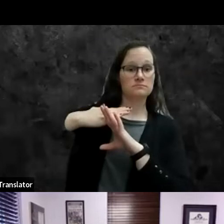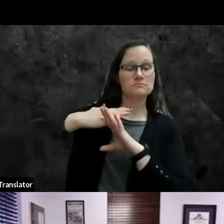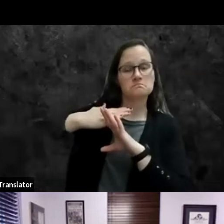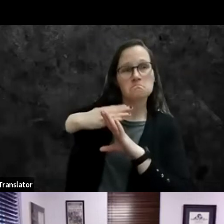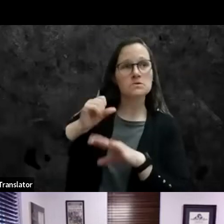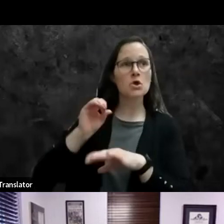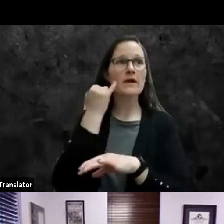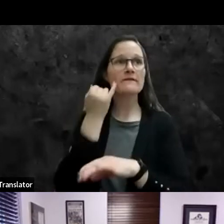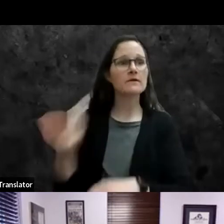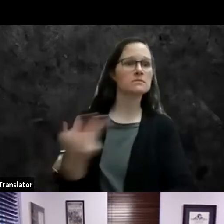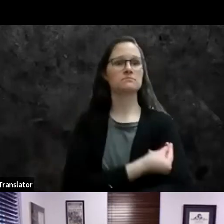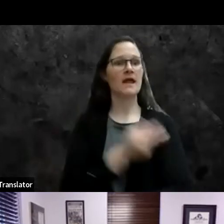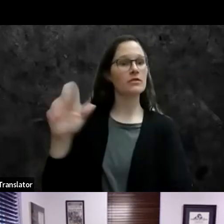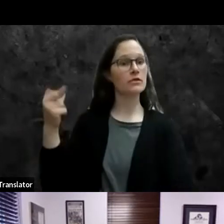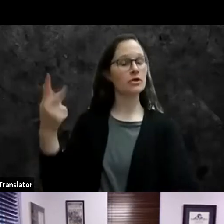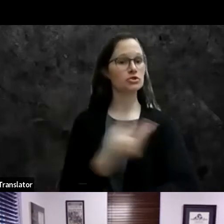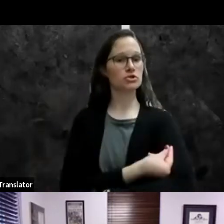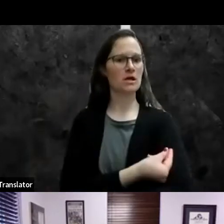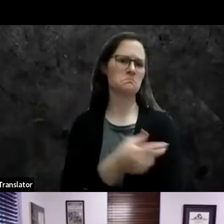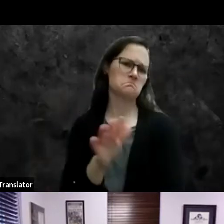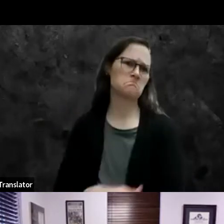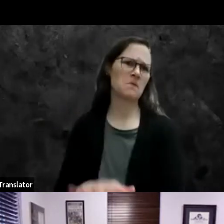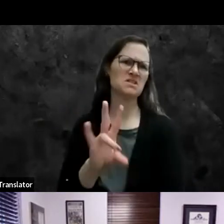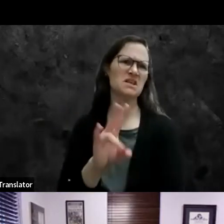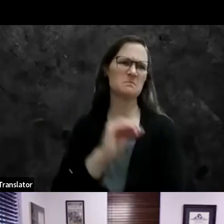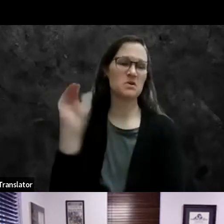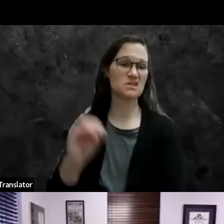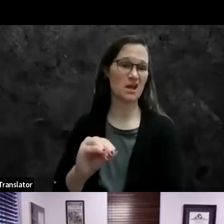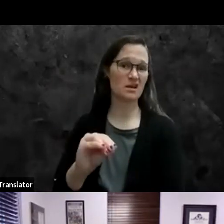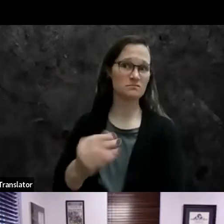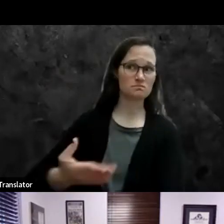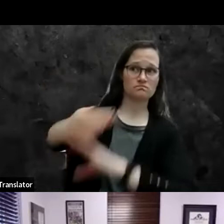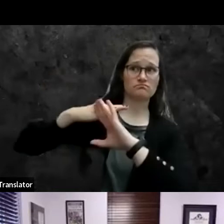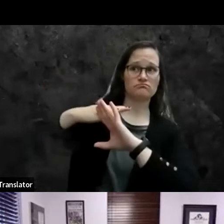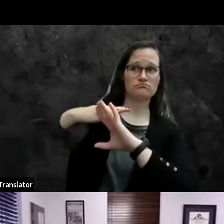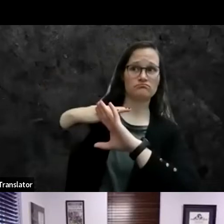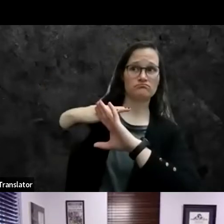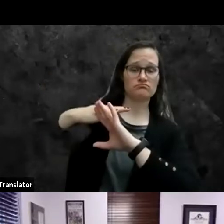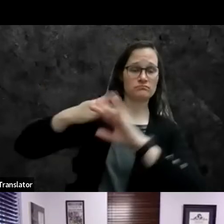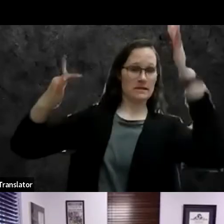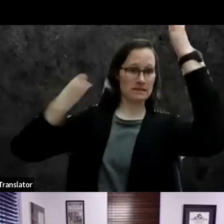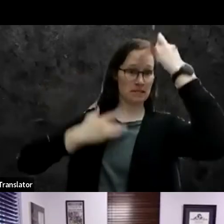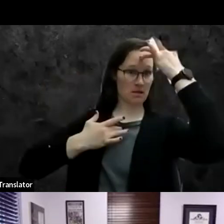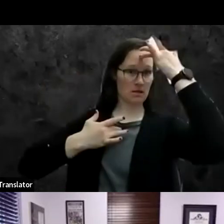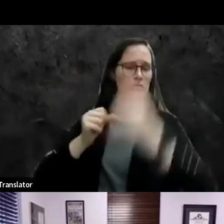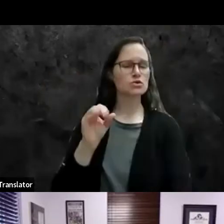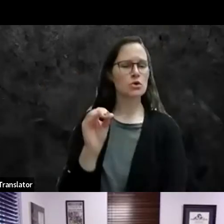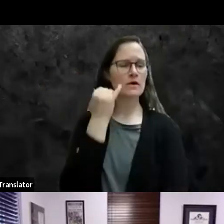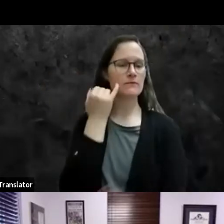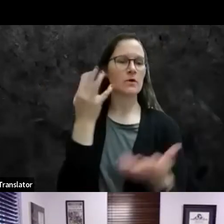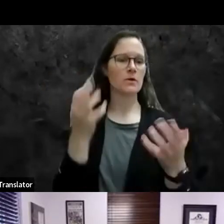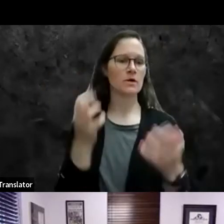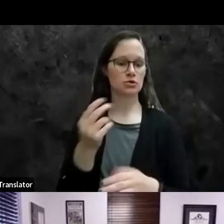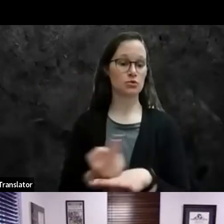a 70% protection against infection. So if we want to put our money to the best use and our very limited resources